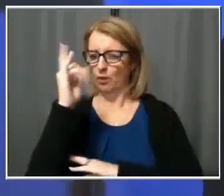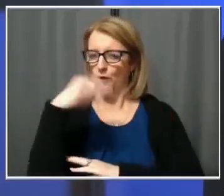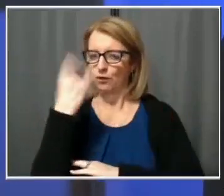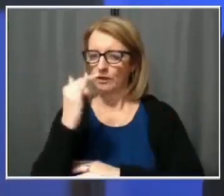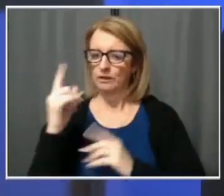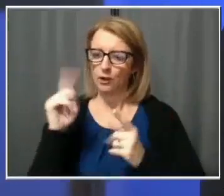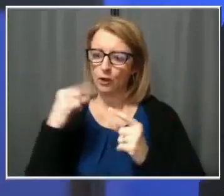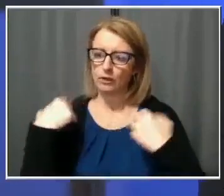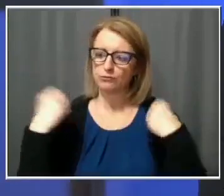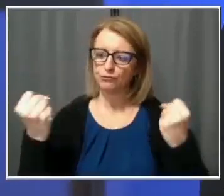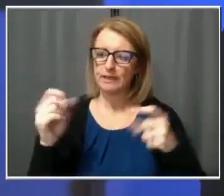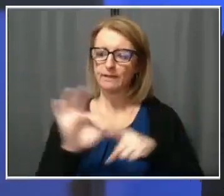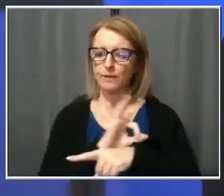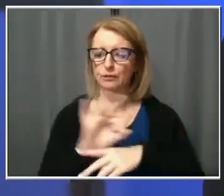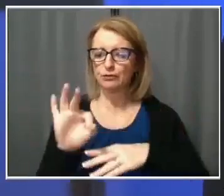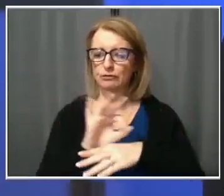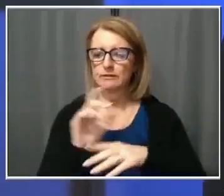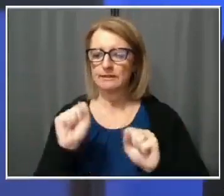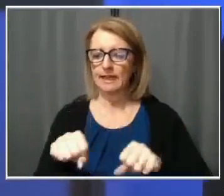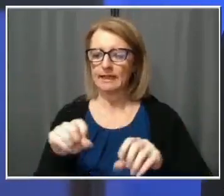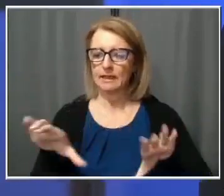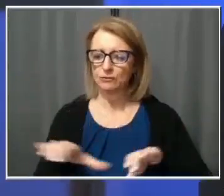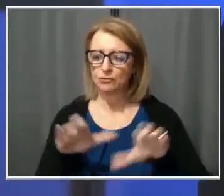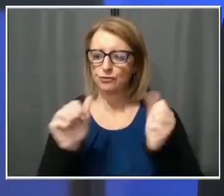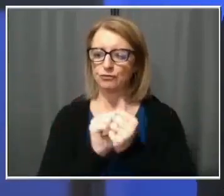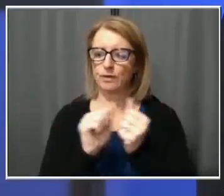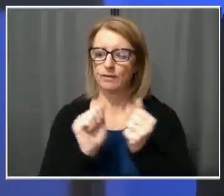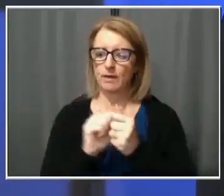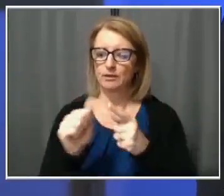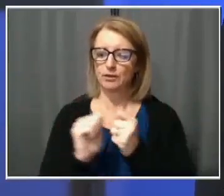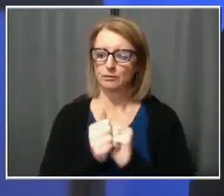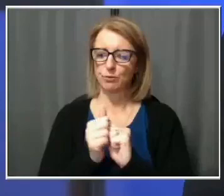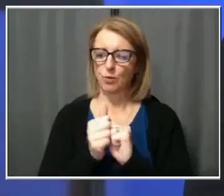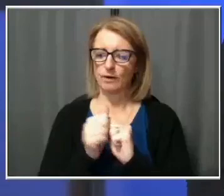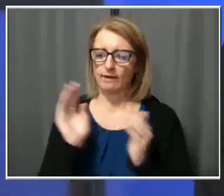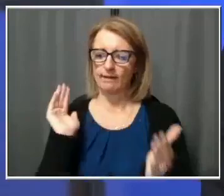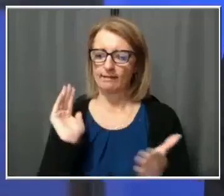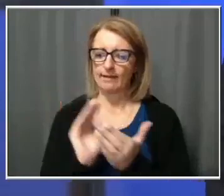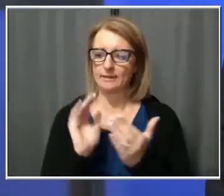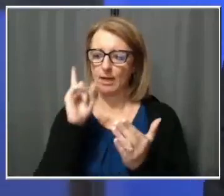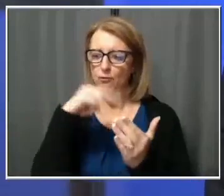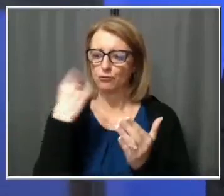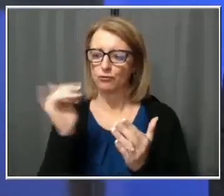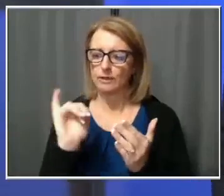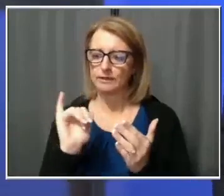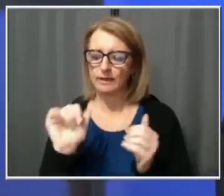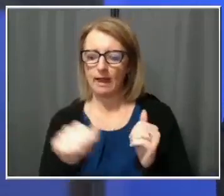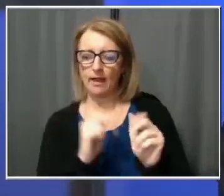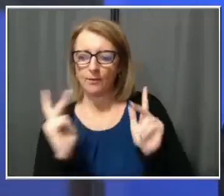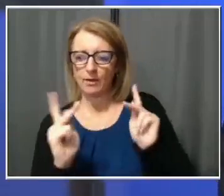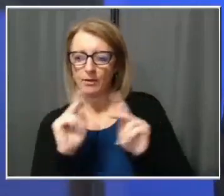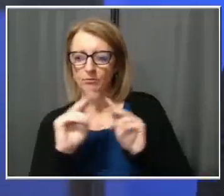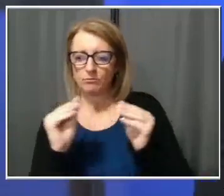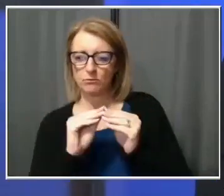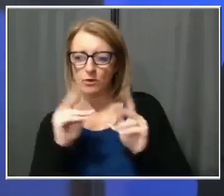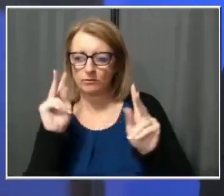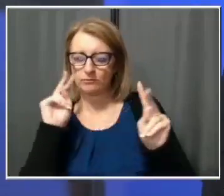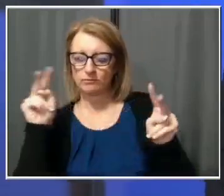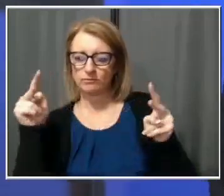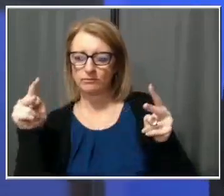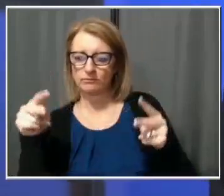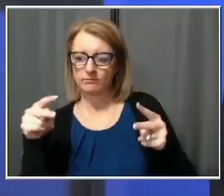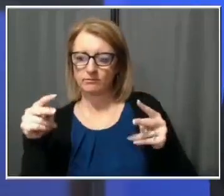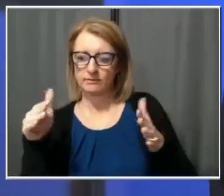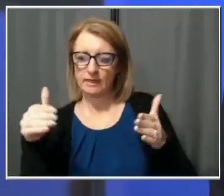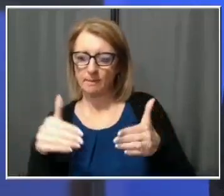and functionality. Can I do what I want to do in my sport, and less about appearance? And then you've got other people who focus more on that body positivity. It's about